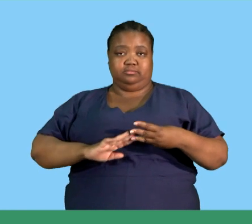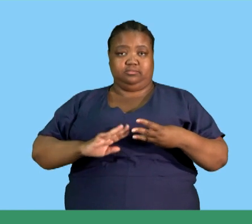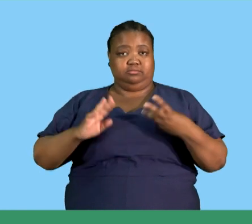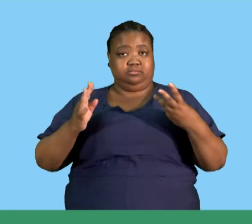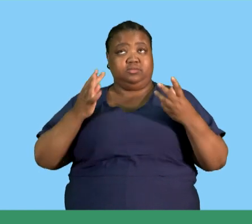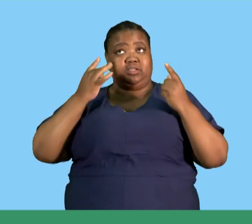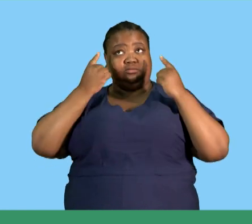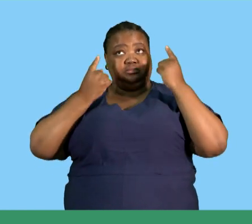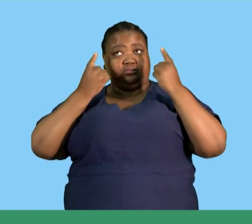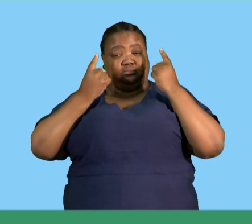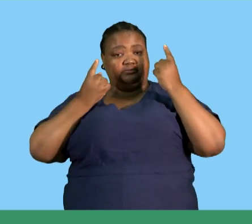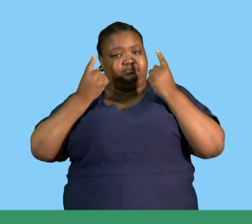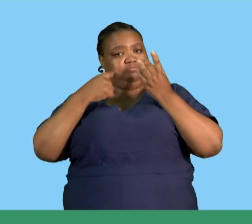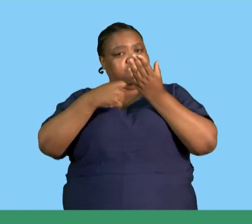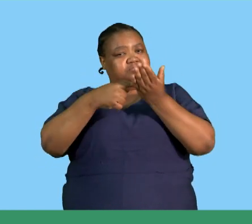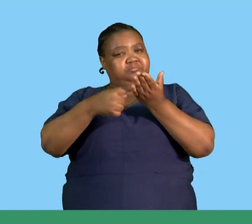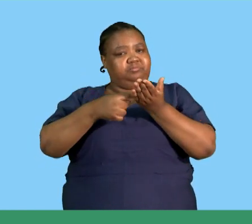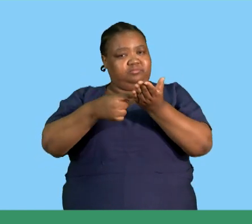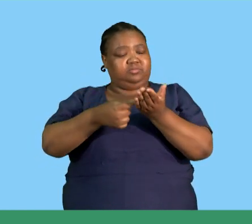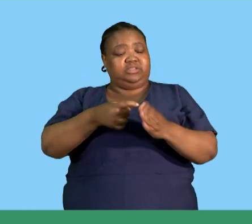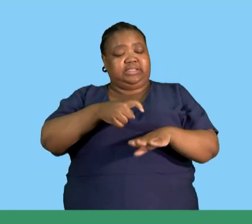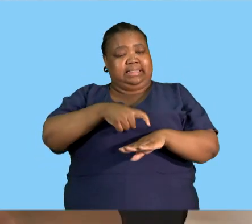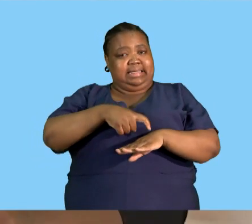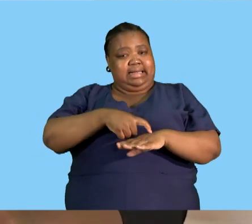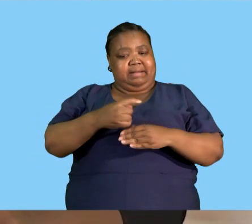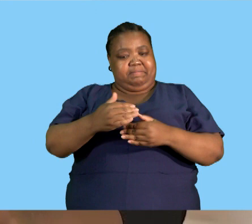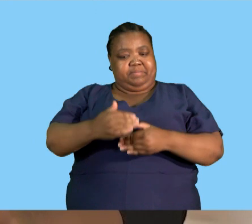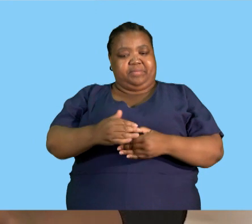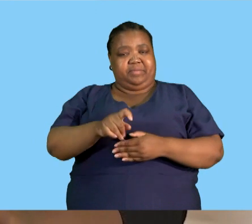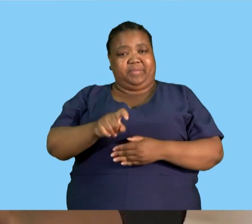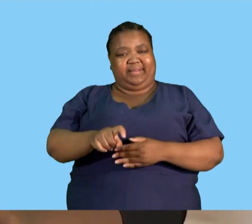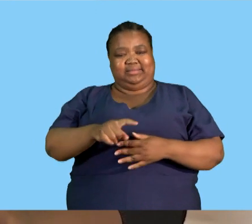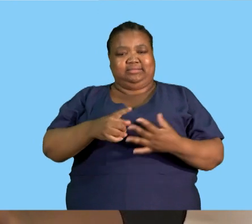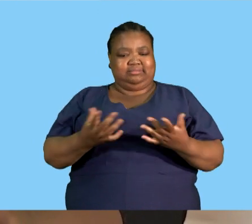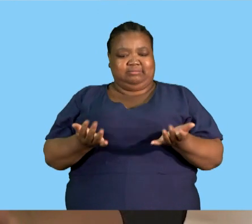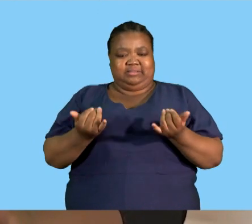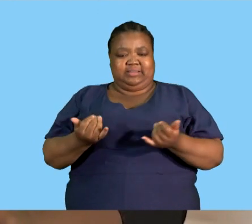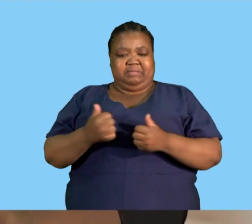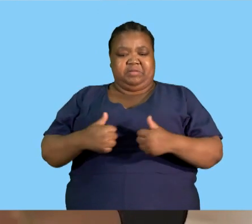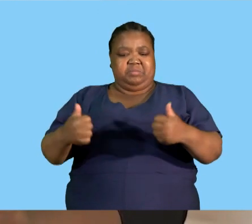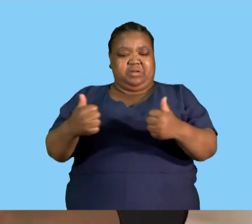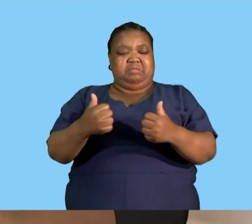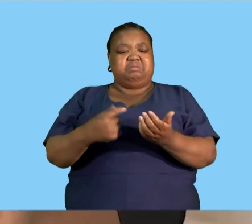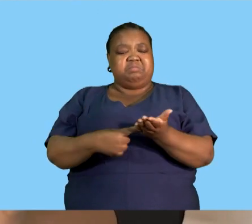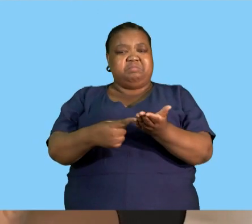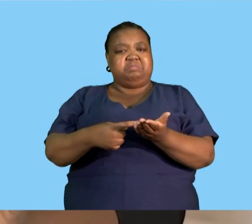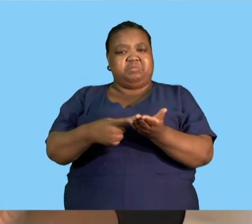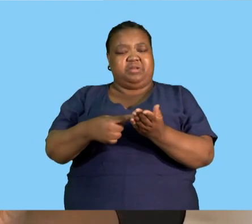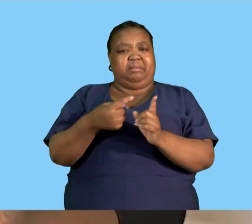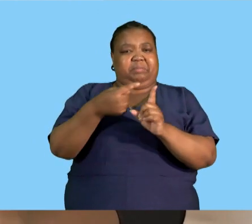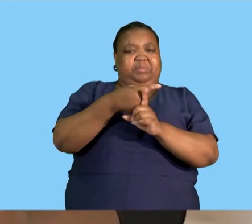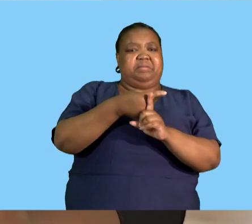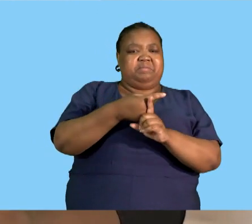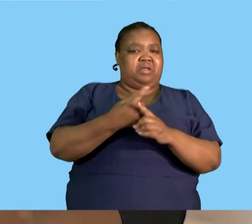each brainstorming session so that we don't find ourselves deviating or talking non-stop and not getting